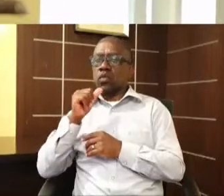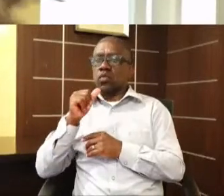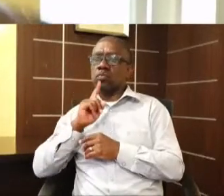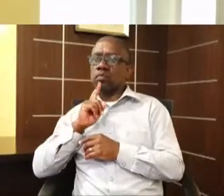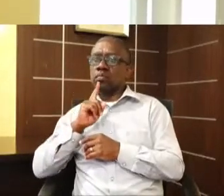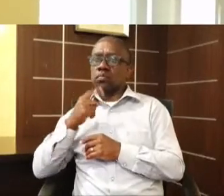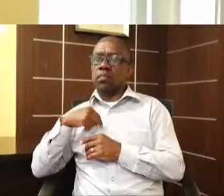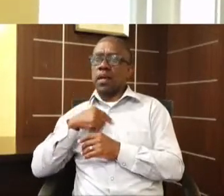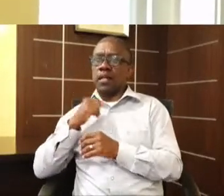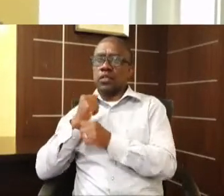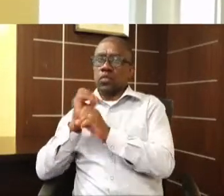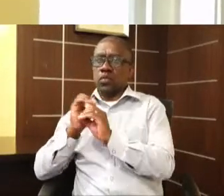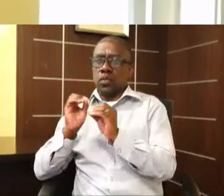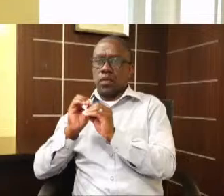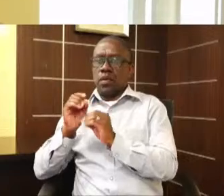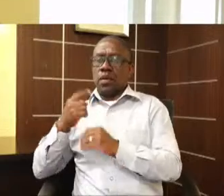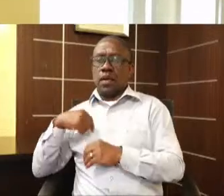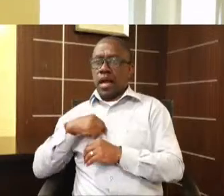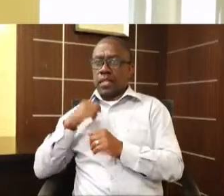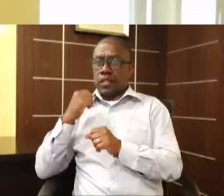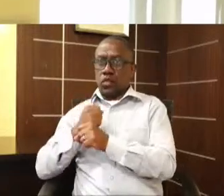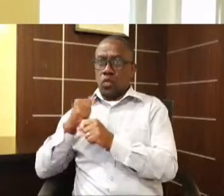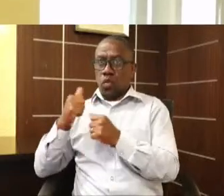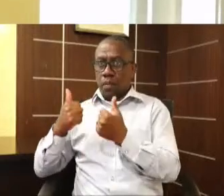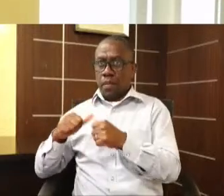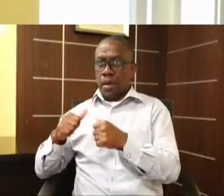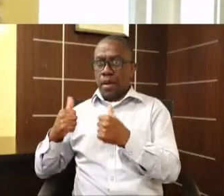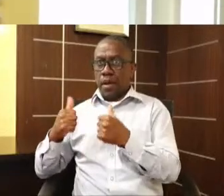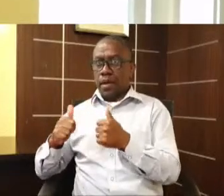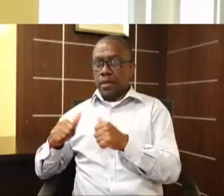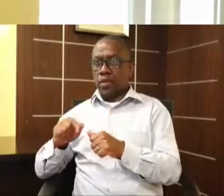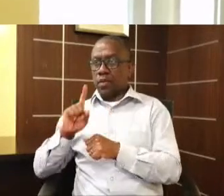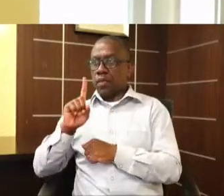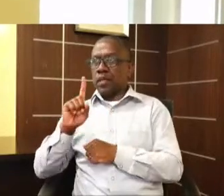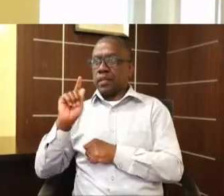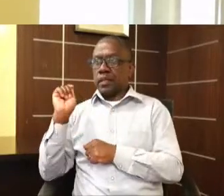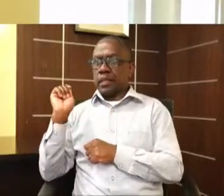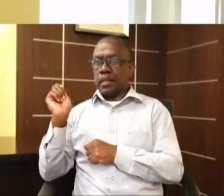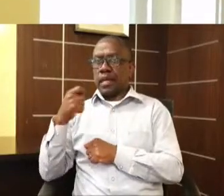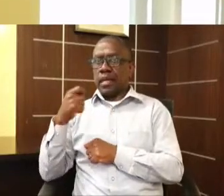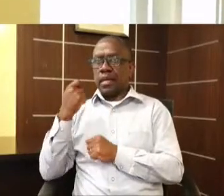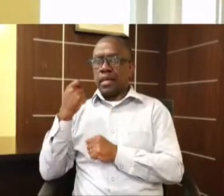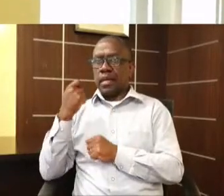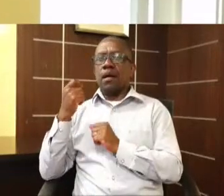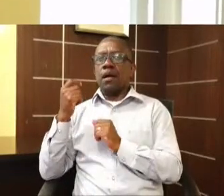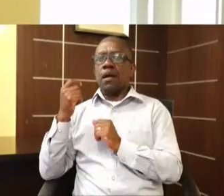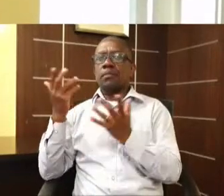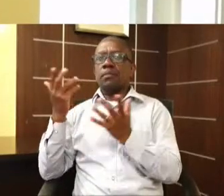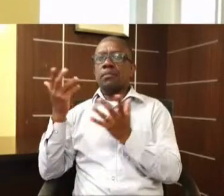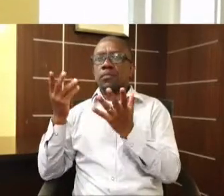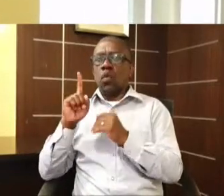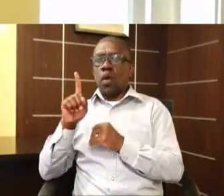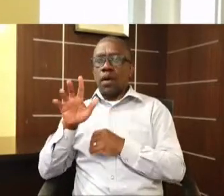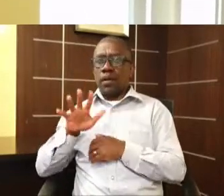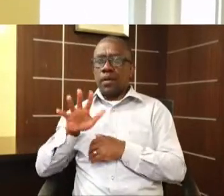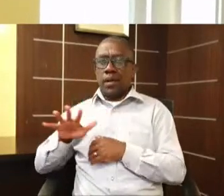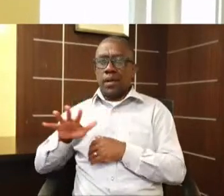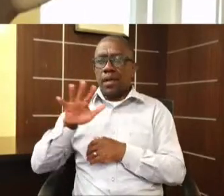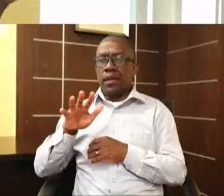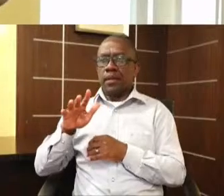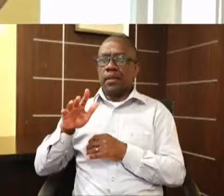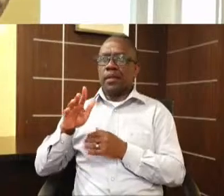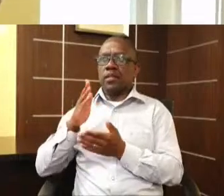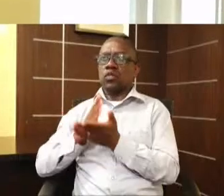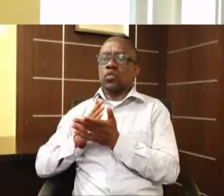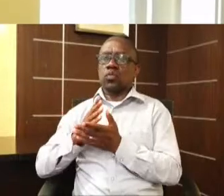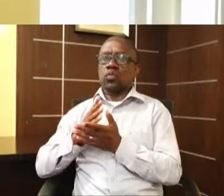it. We haven't done it in the Kenyan market. Like I said, Kenya is one of the places, like